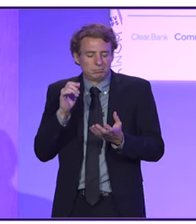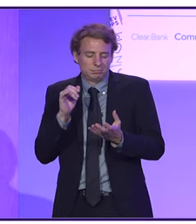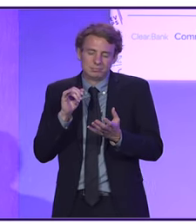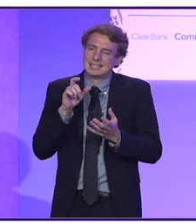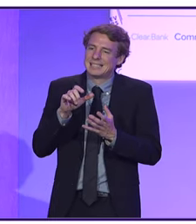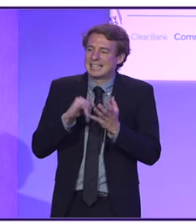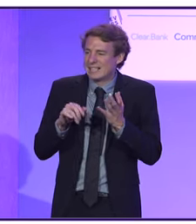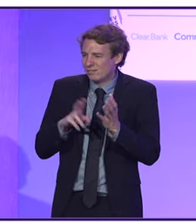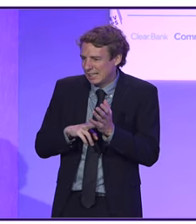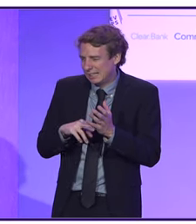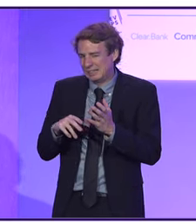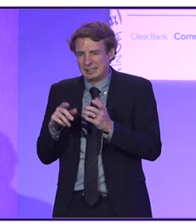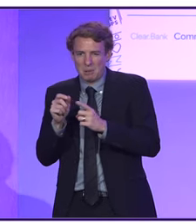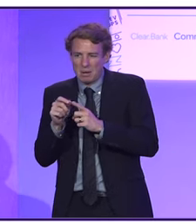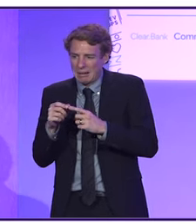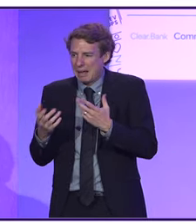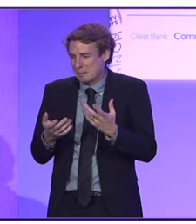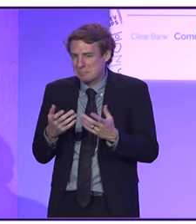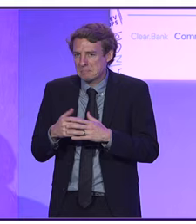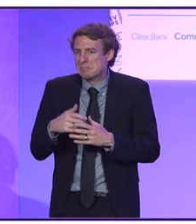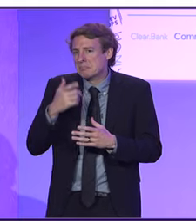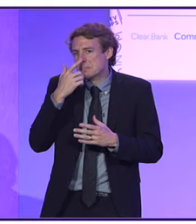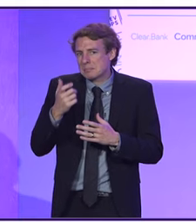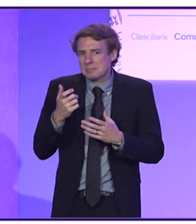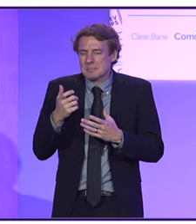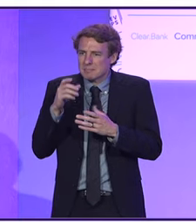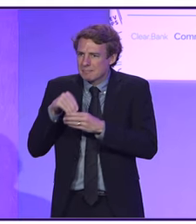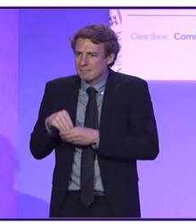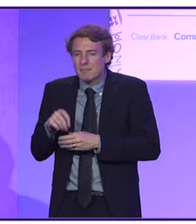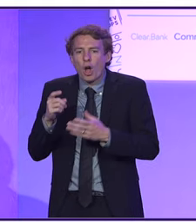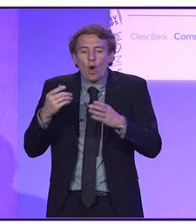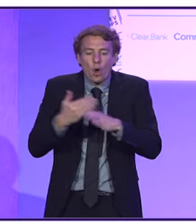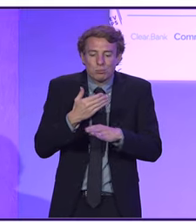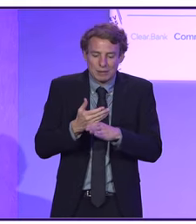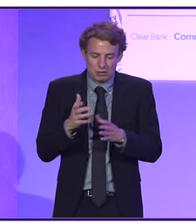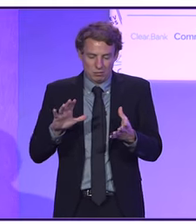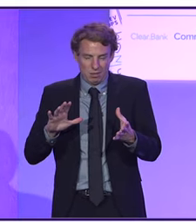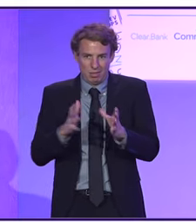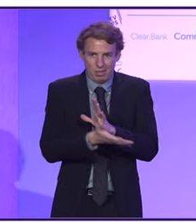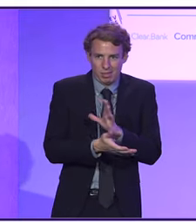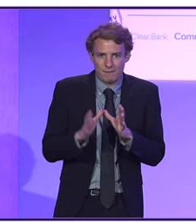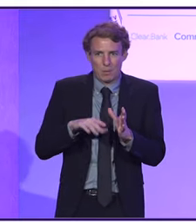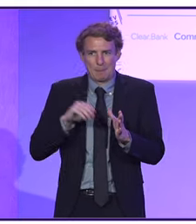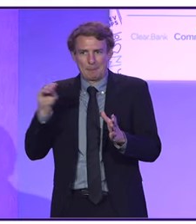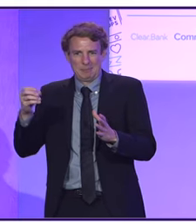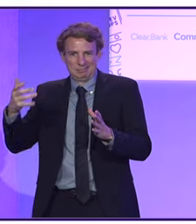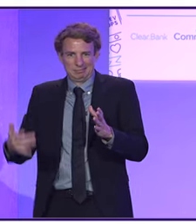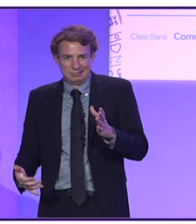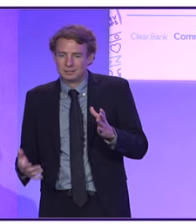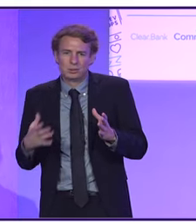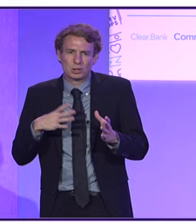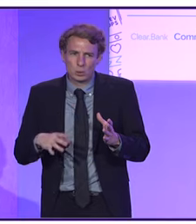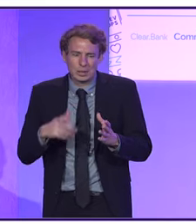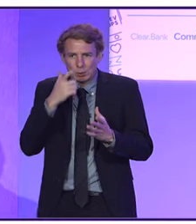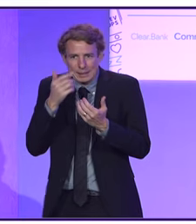you can just query it directly. So you don't have to mess with your operational stuff. And putting a really clear divide, this is a data science principle, between